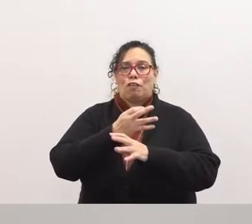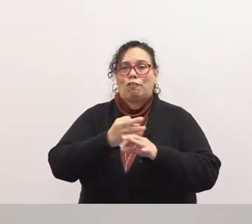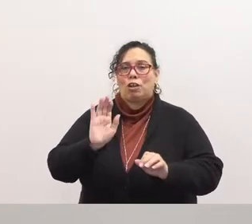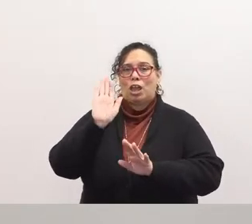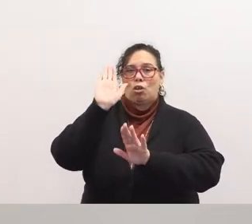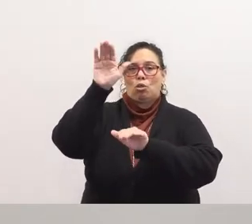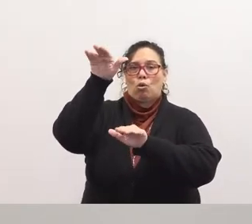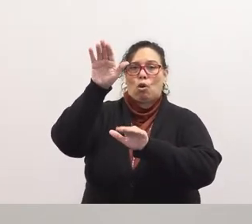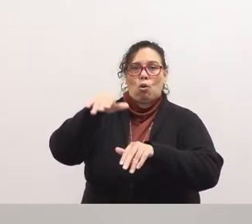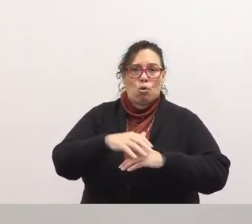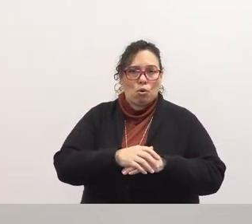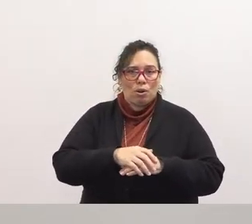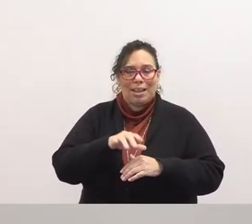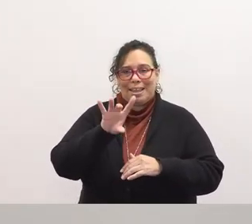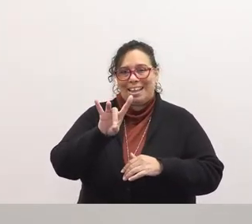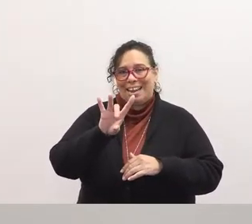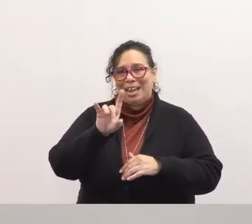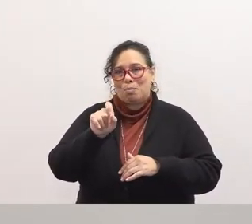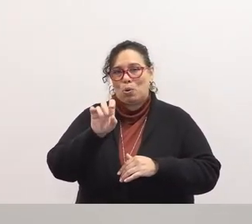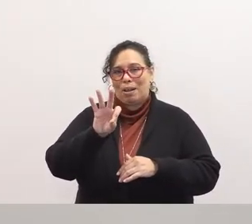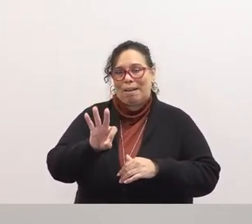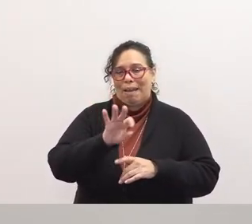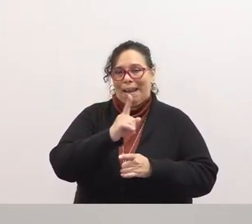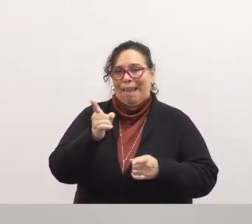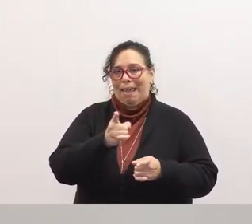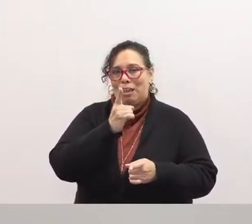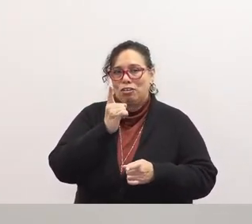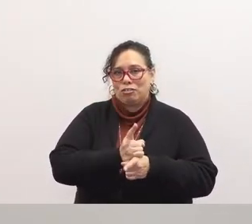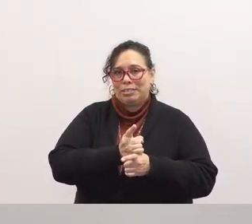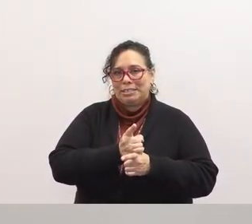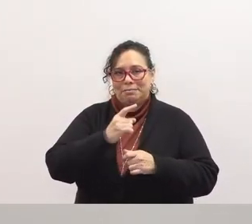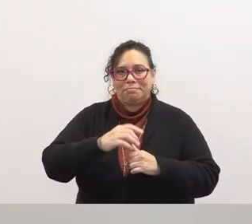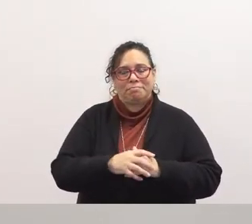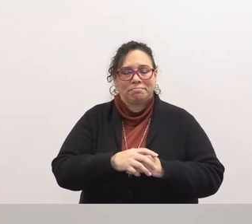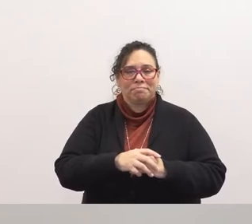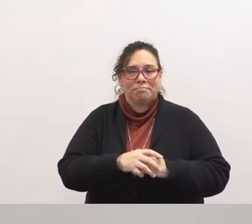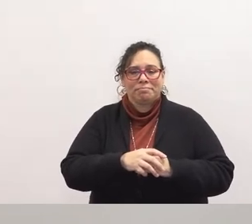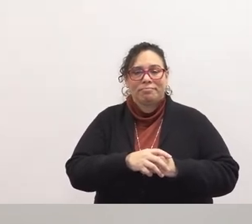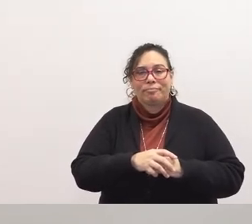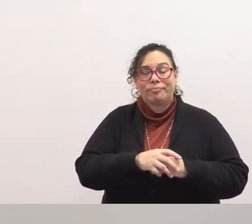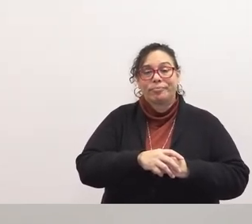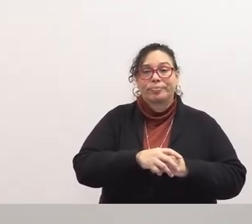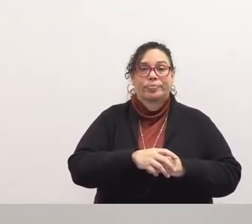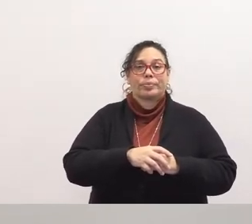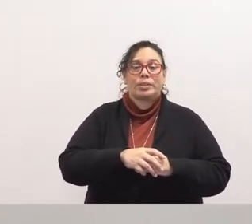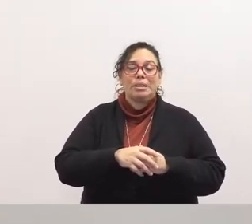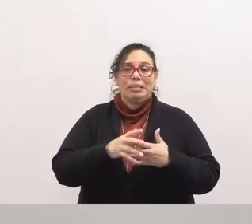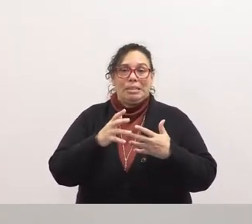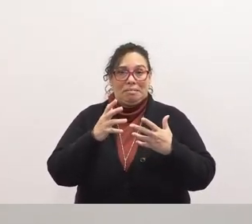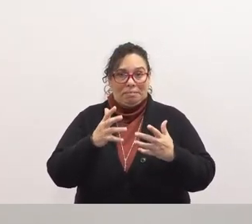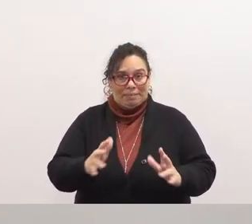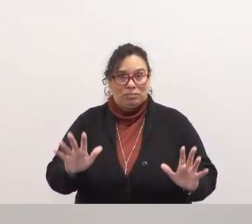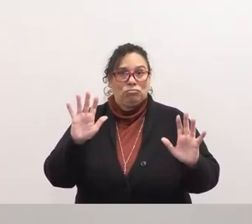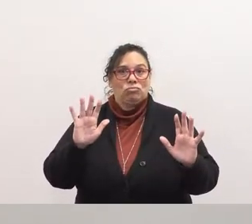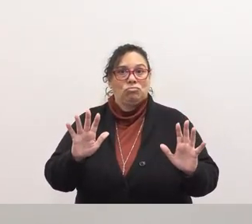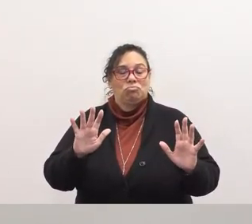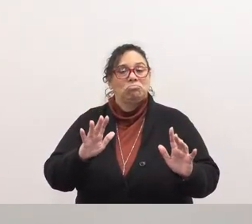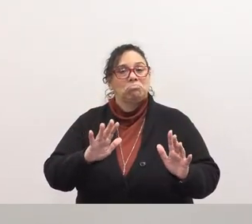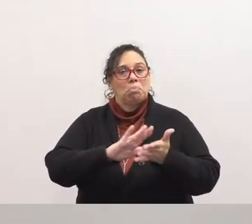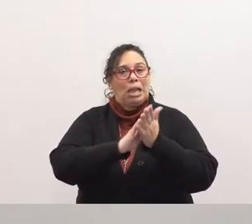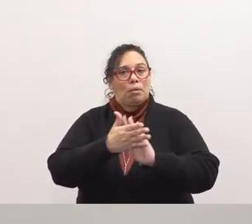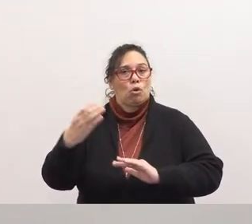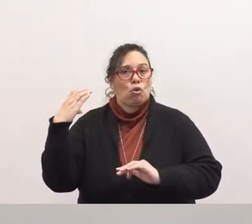with an 88.9 accuracy rating. After his playing career ended, he coached